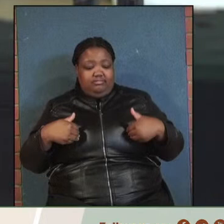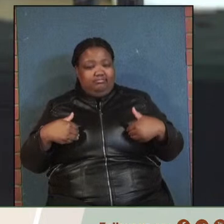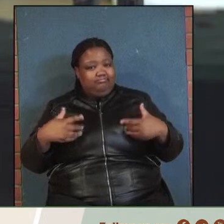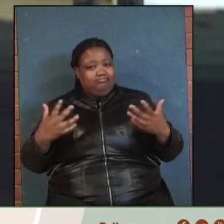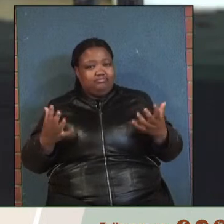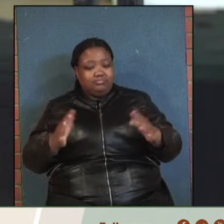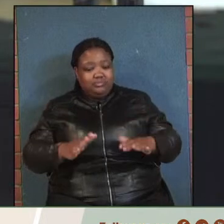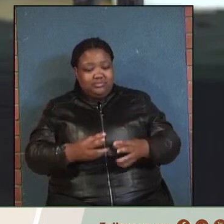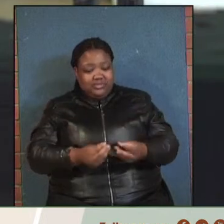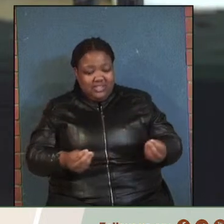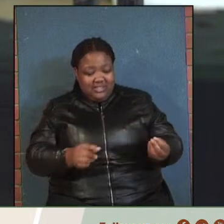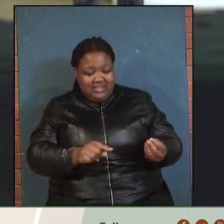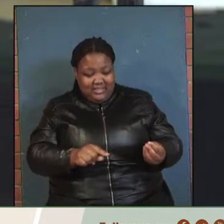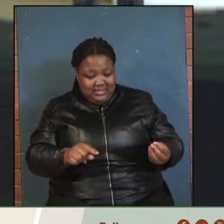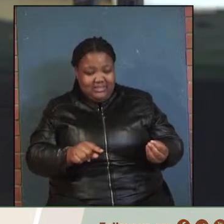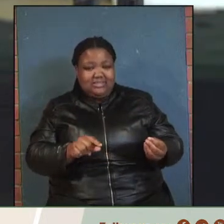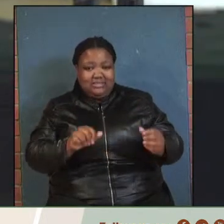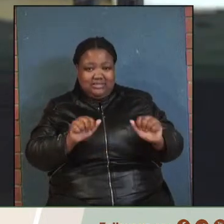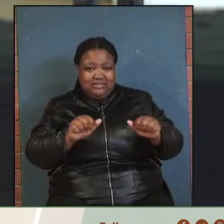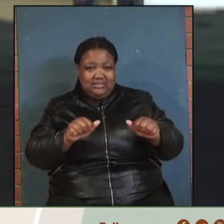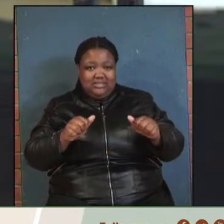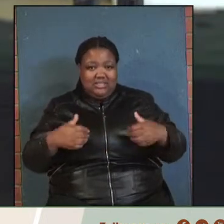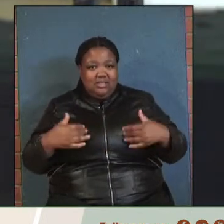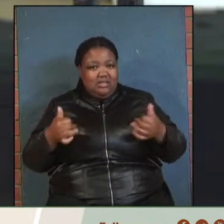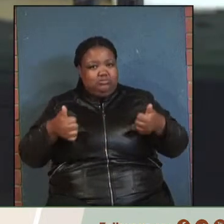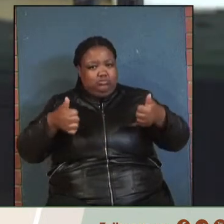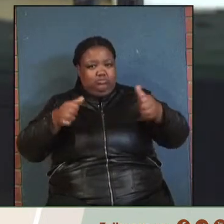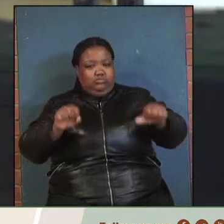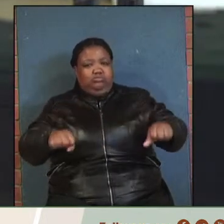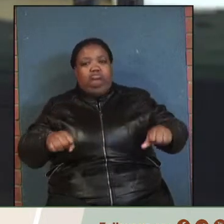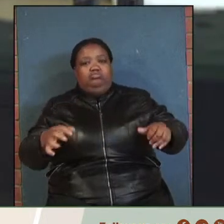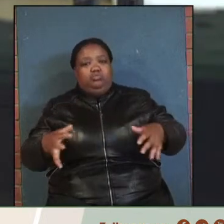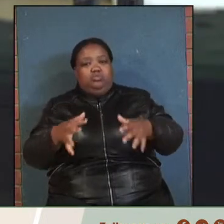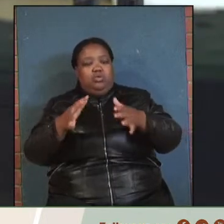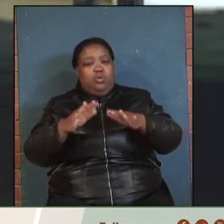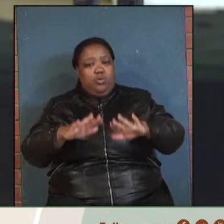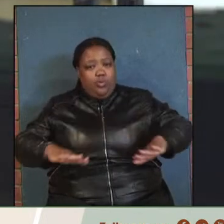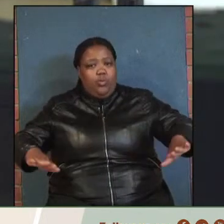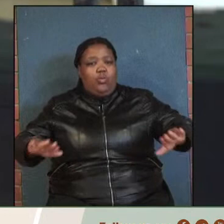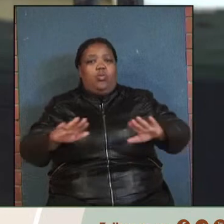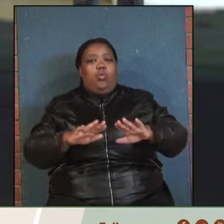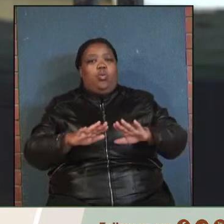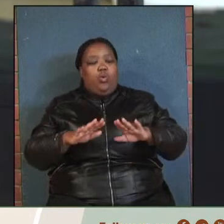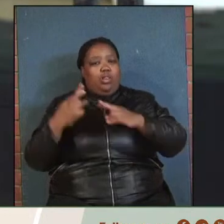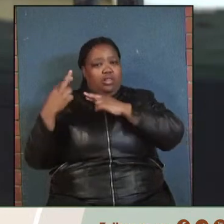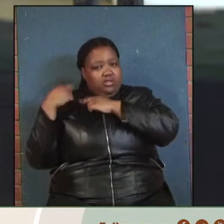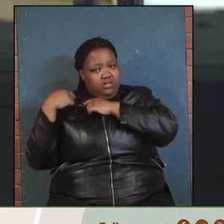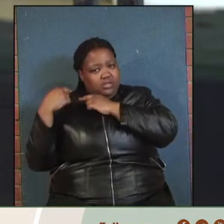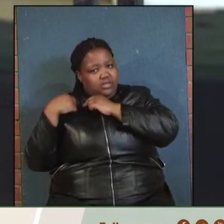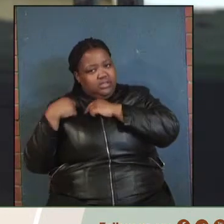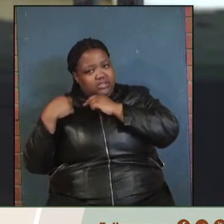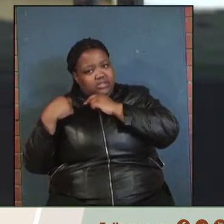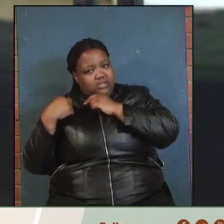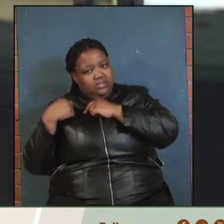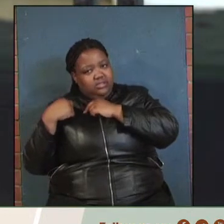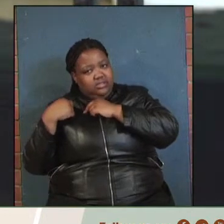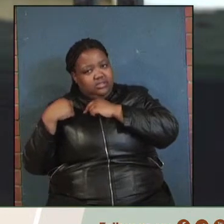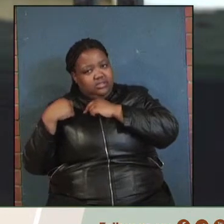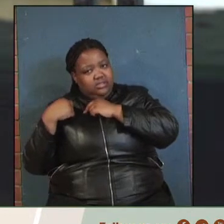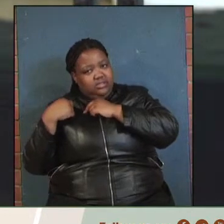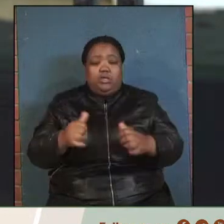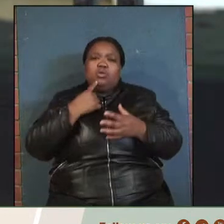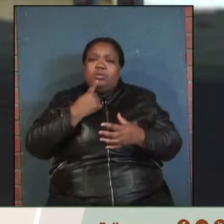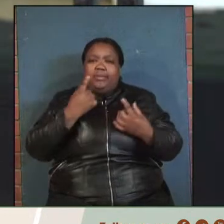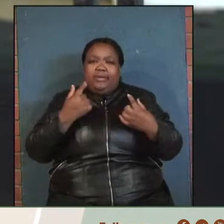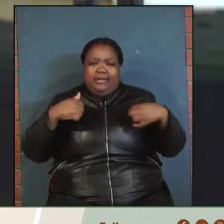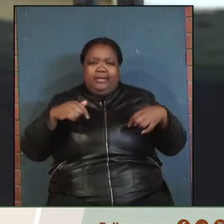circumstances of their birth is the moral obligation of every one of us. So as we convened a seating in our commission, we